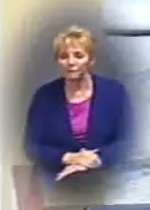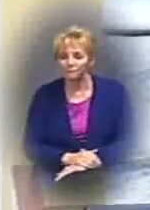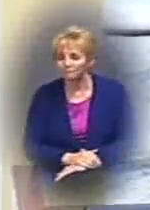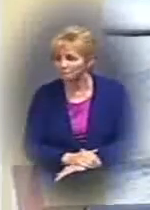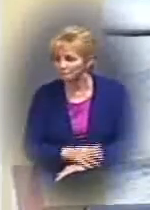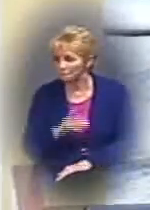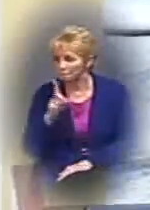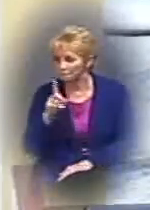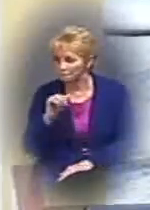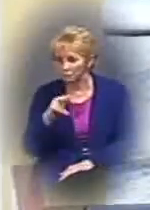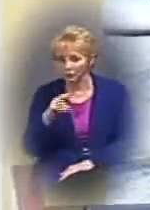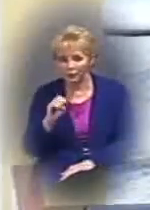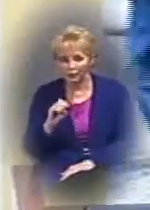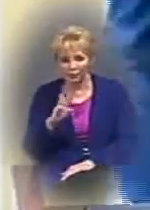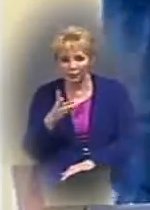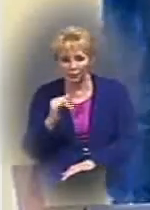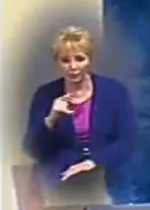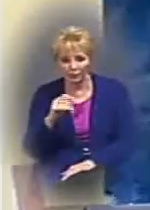Diane Wickstead.